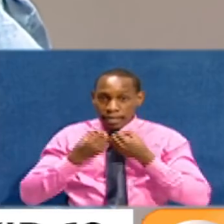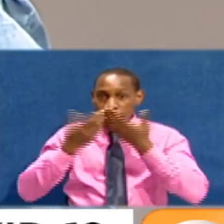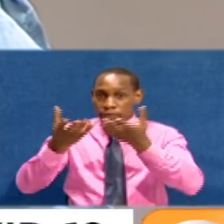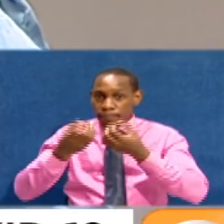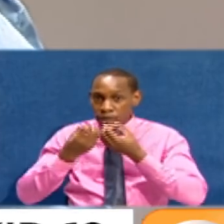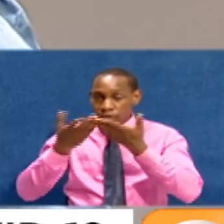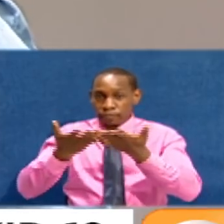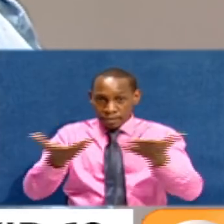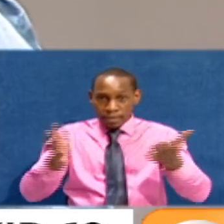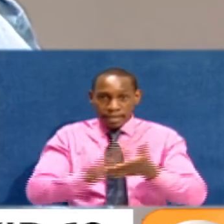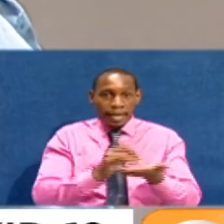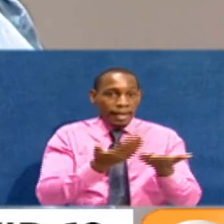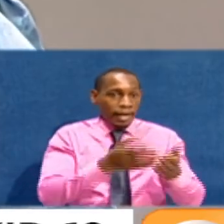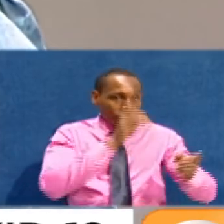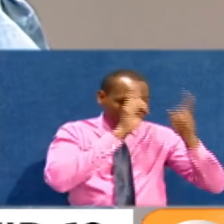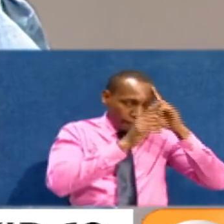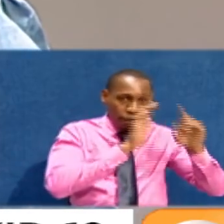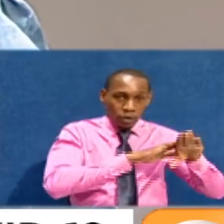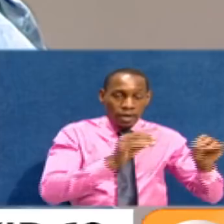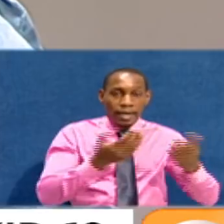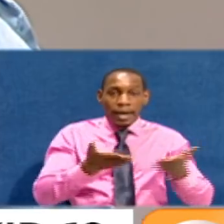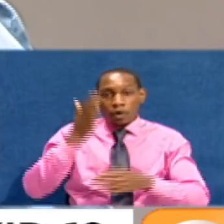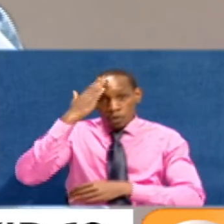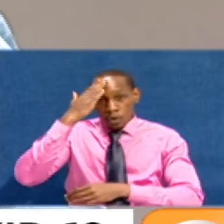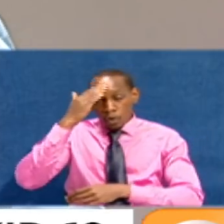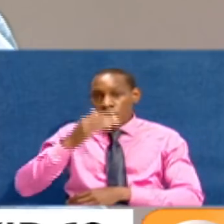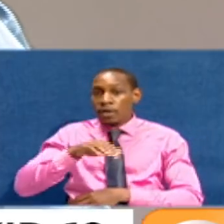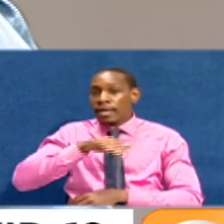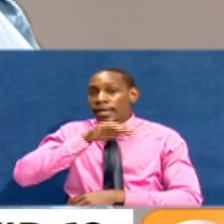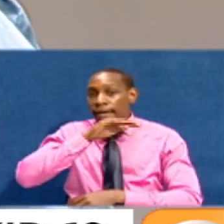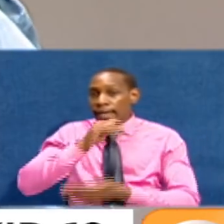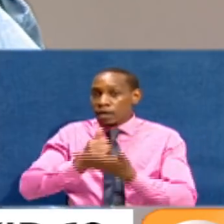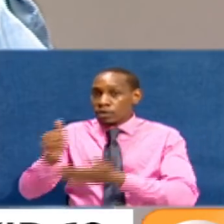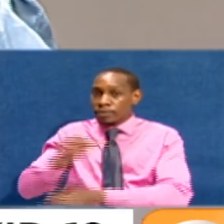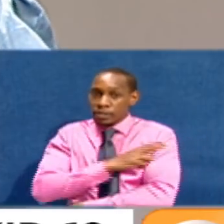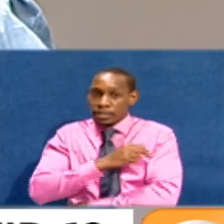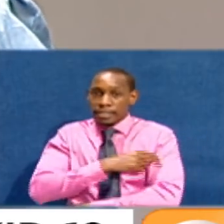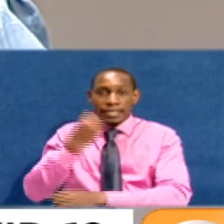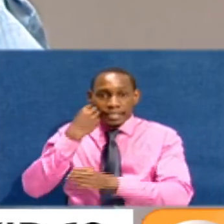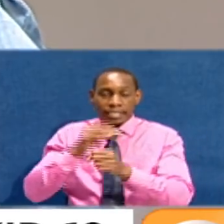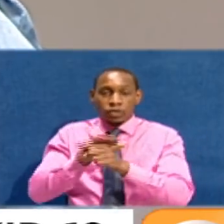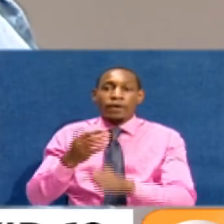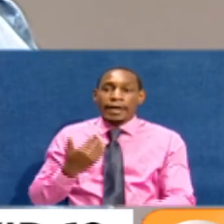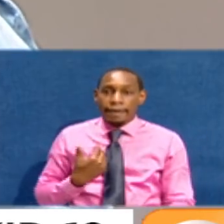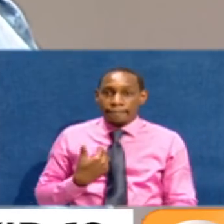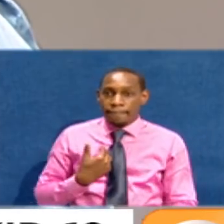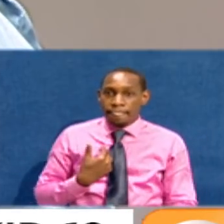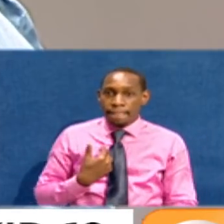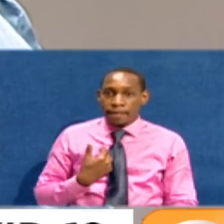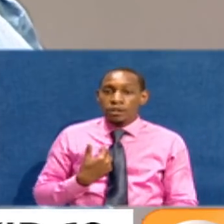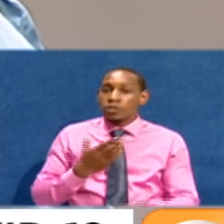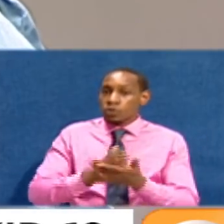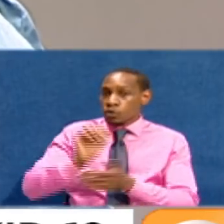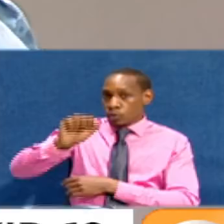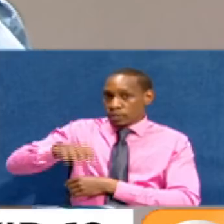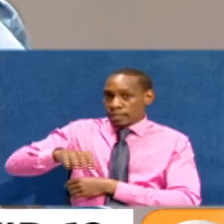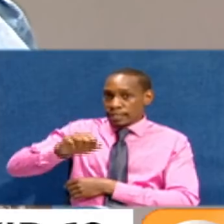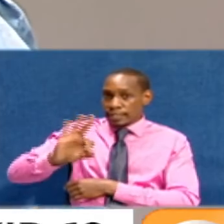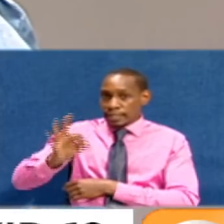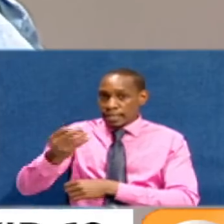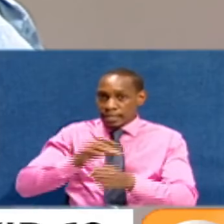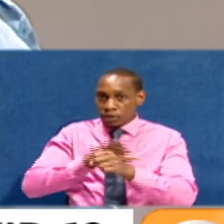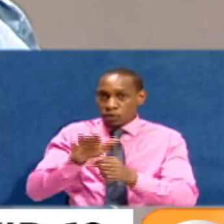speculation makes things worse. At least now we know that ODM leader Raila Odinga is in hospital and he tested positive for COVID-19. And yes, we're talking about